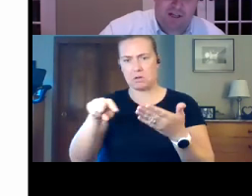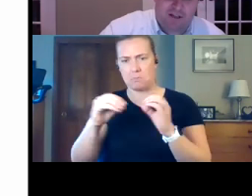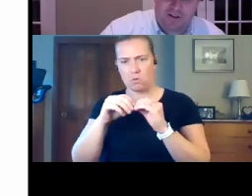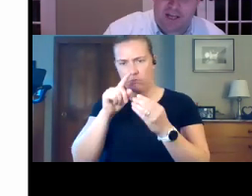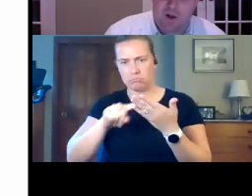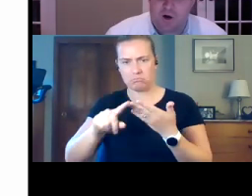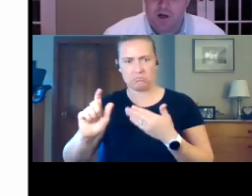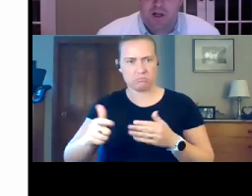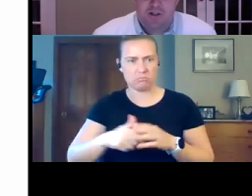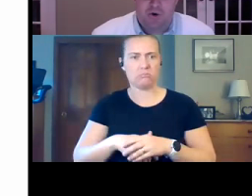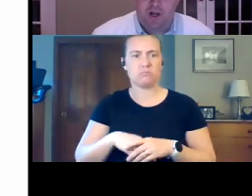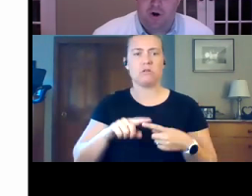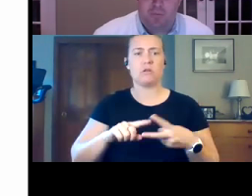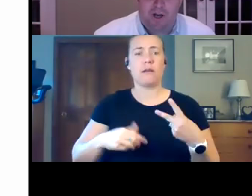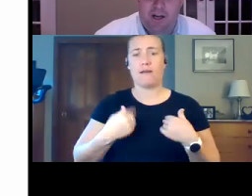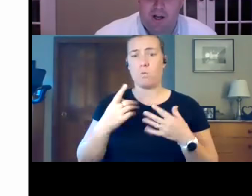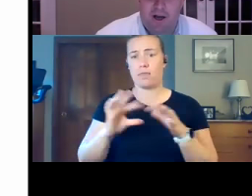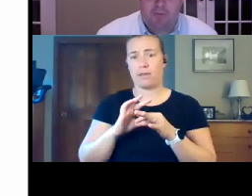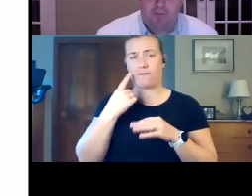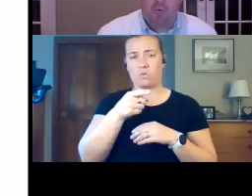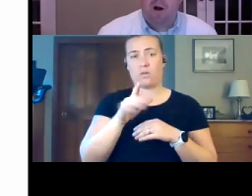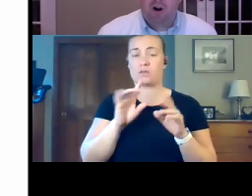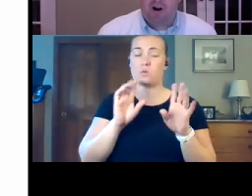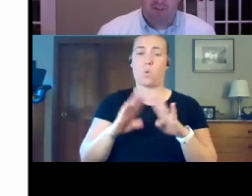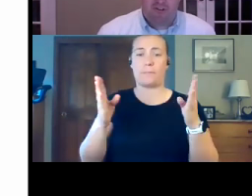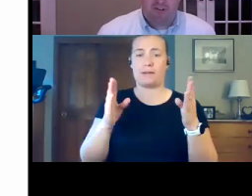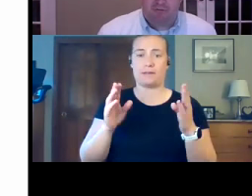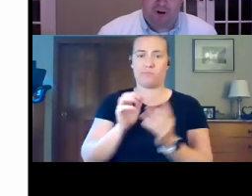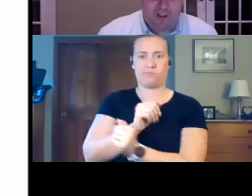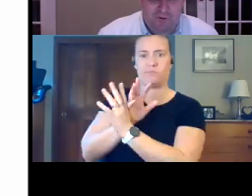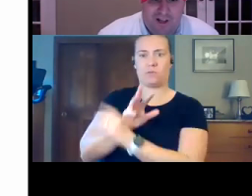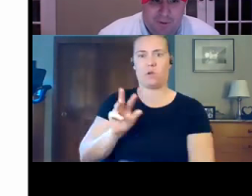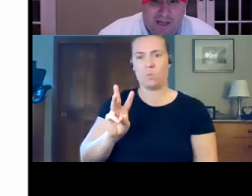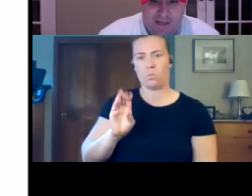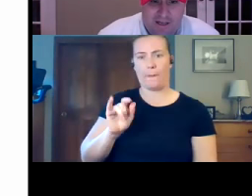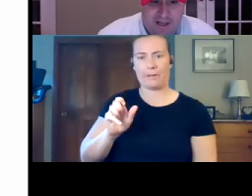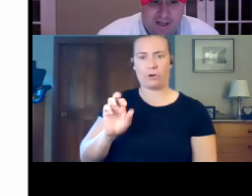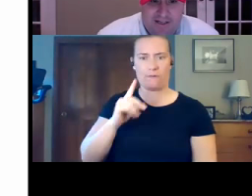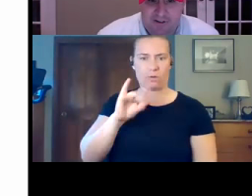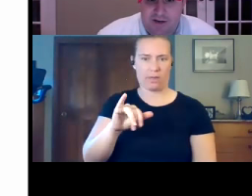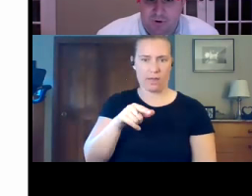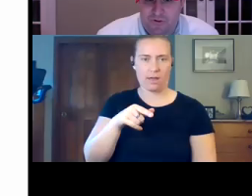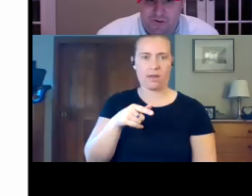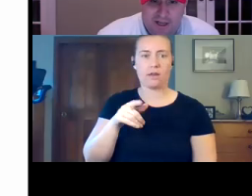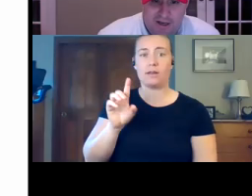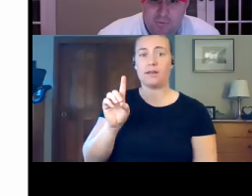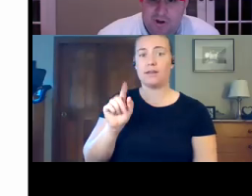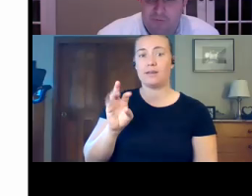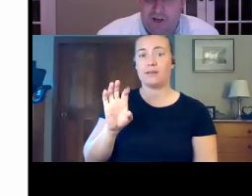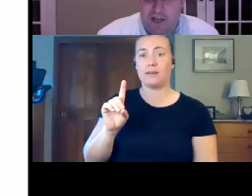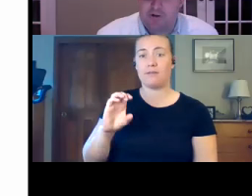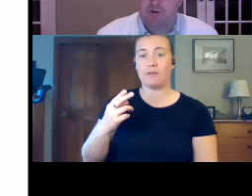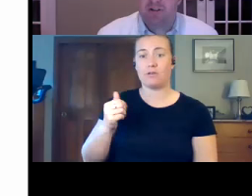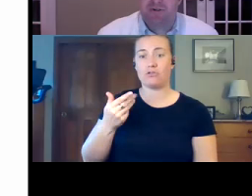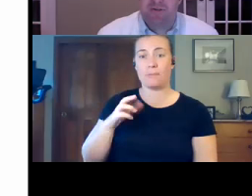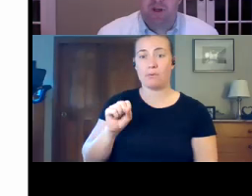a link here to an opening webinar for this effort that was led by David Chambers, Nate Williams, and